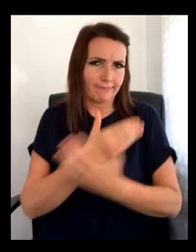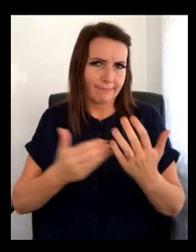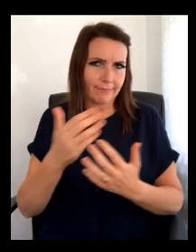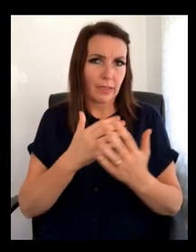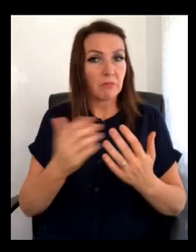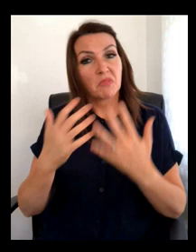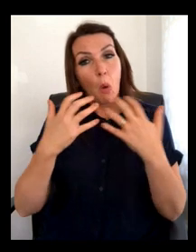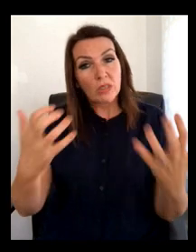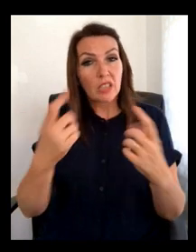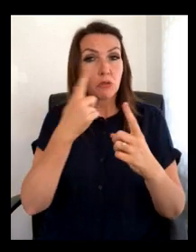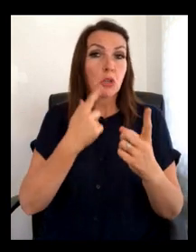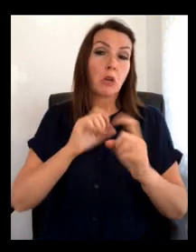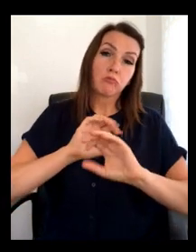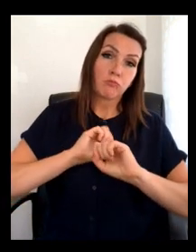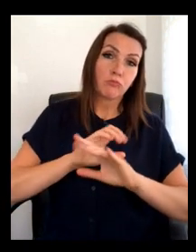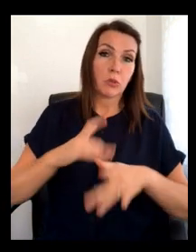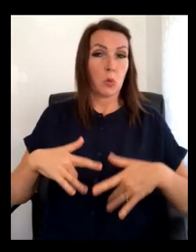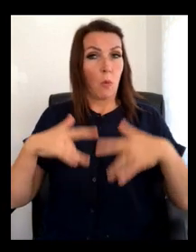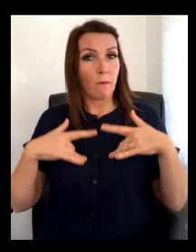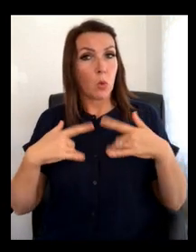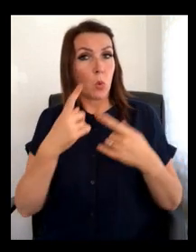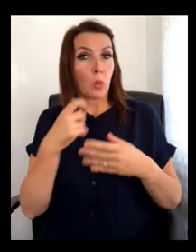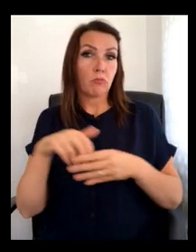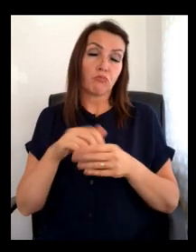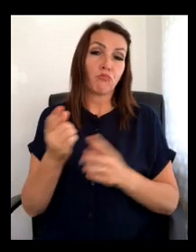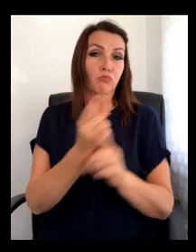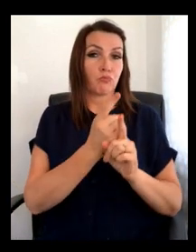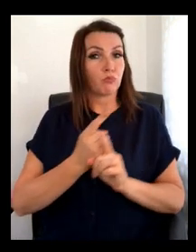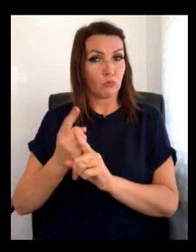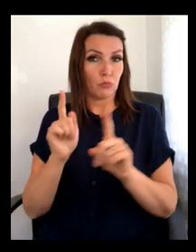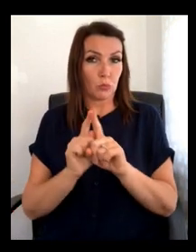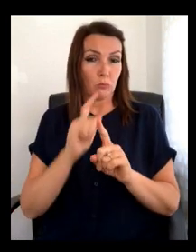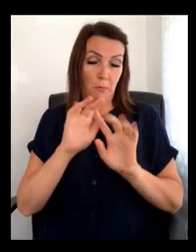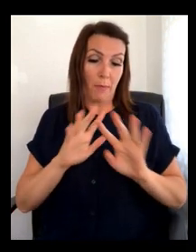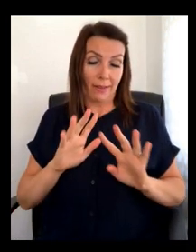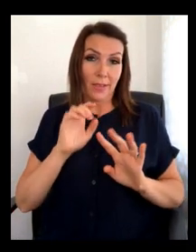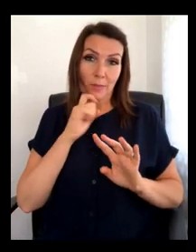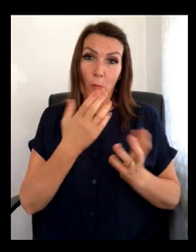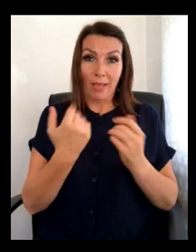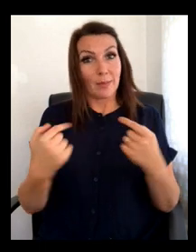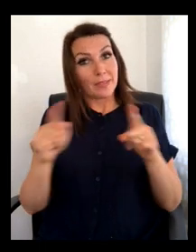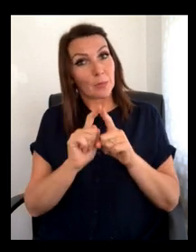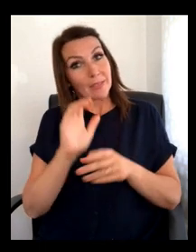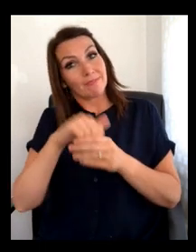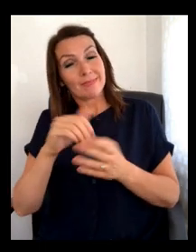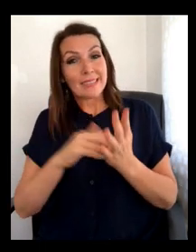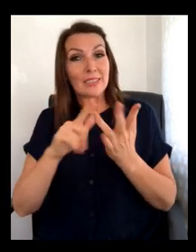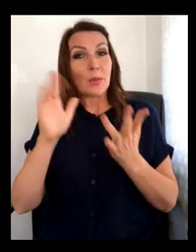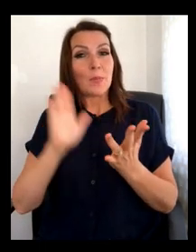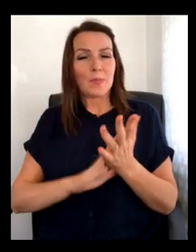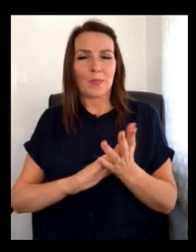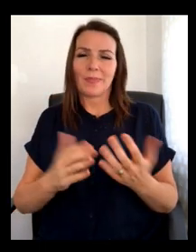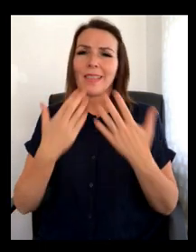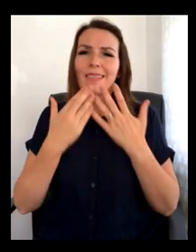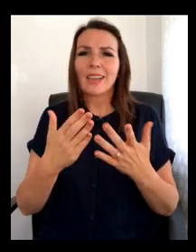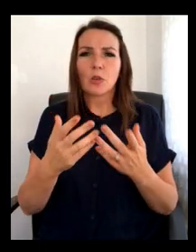what you've heard, put forward your own experiences, and we'll, our panelists are very welcome to join us there as well. But thank you so much for bringing all of